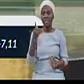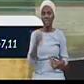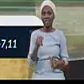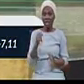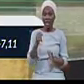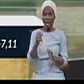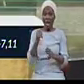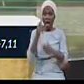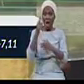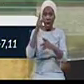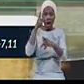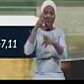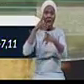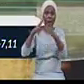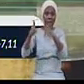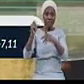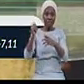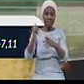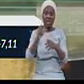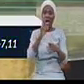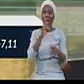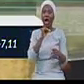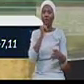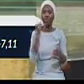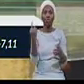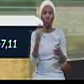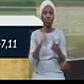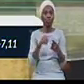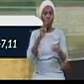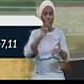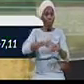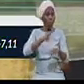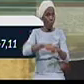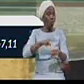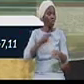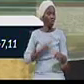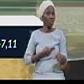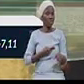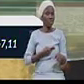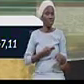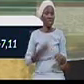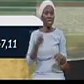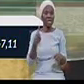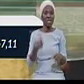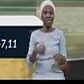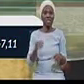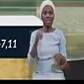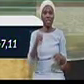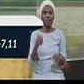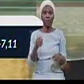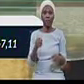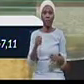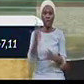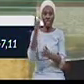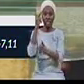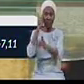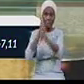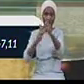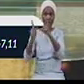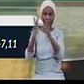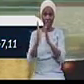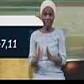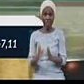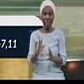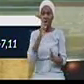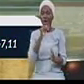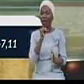warn us, they're to repent. The prophets are not just to declare the word of God to us and